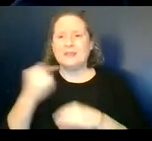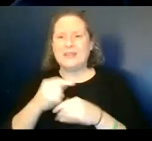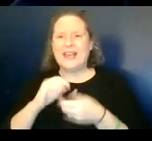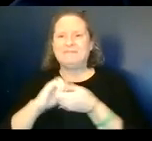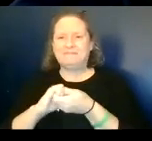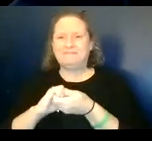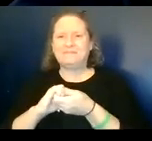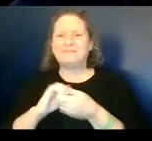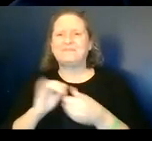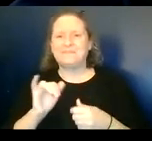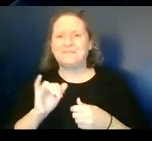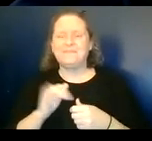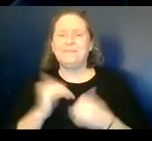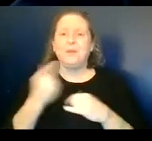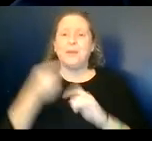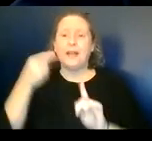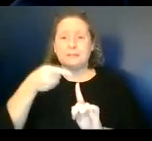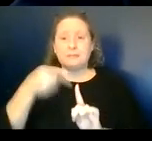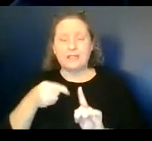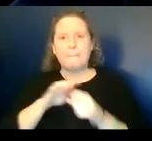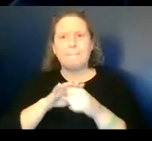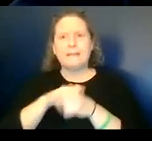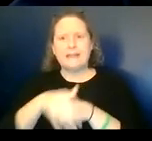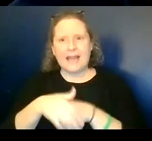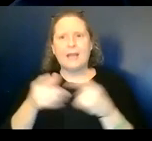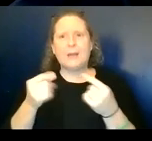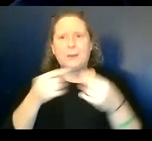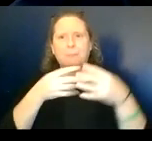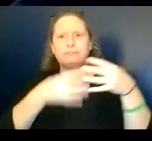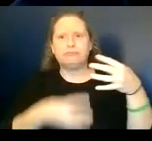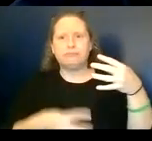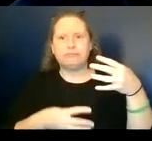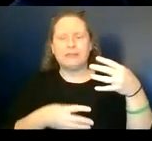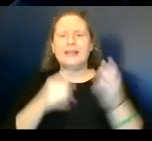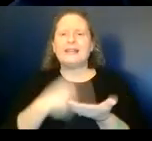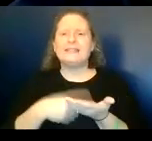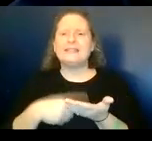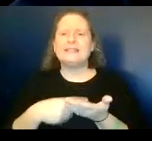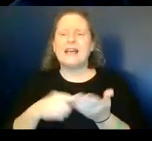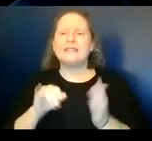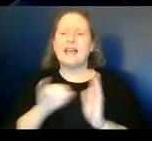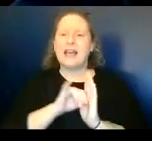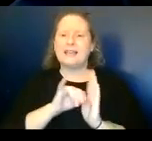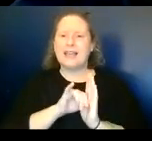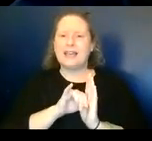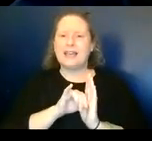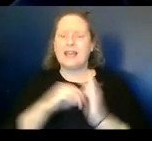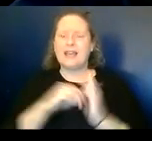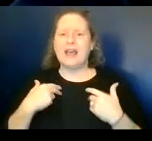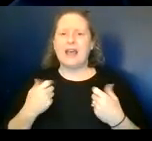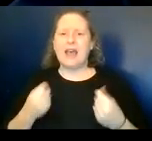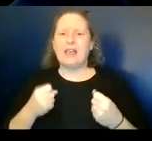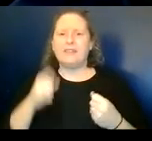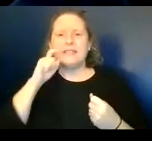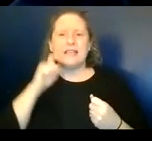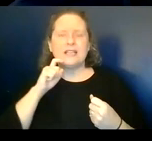Today's objectives are plentiful. We are going to discuss identity, healthy sexuality, and relationships, such an important